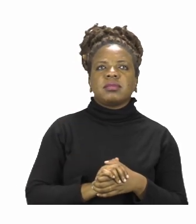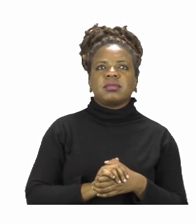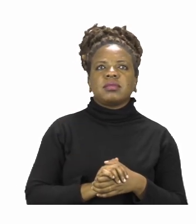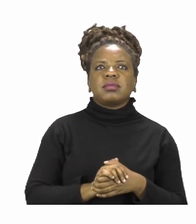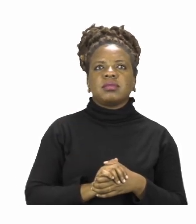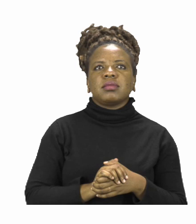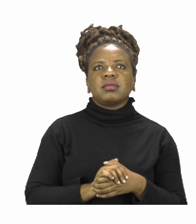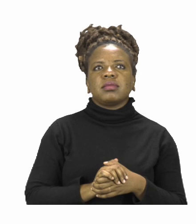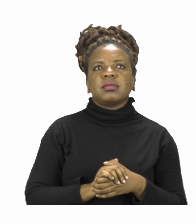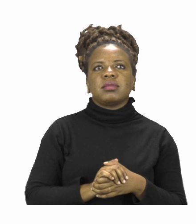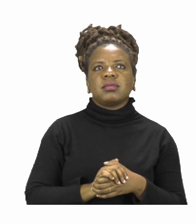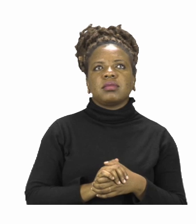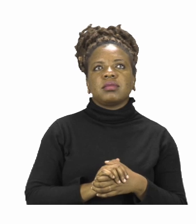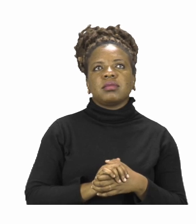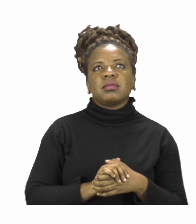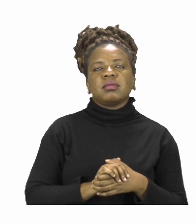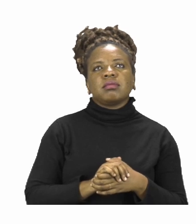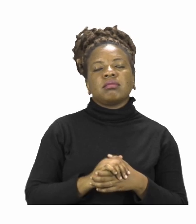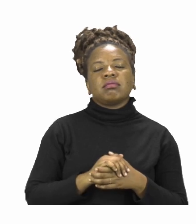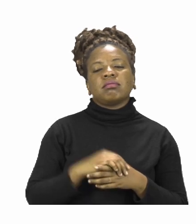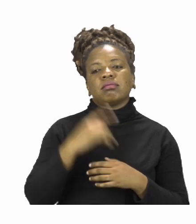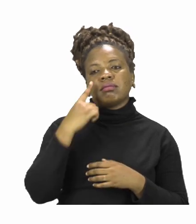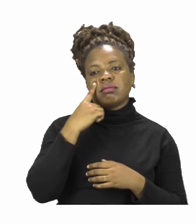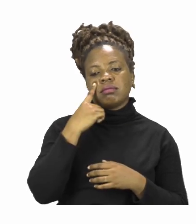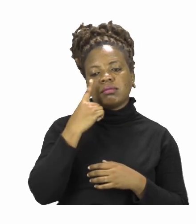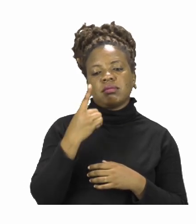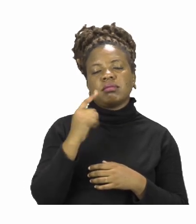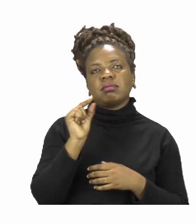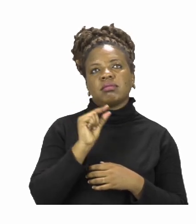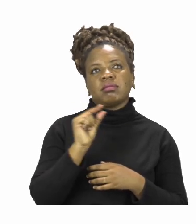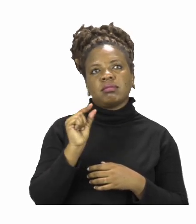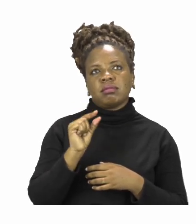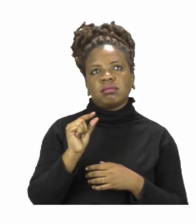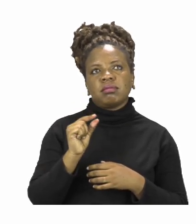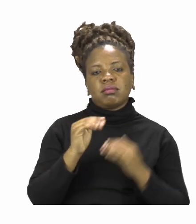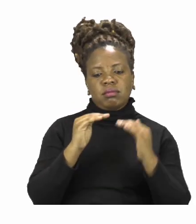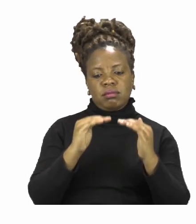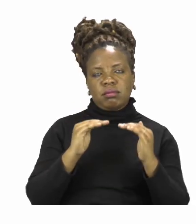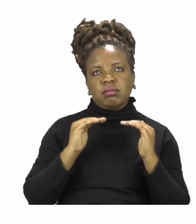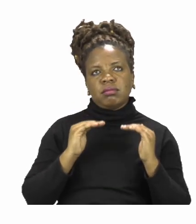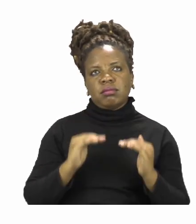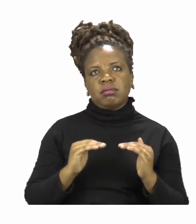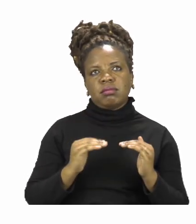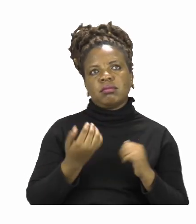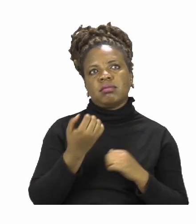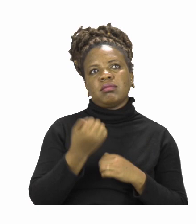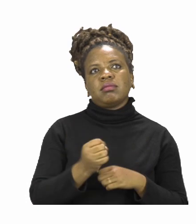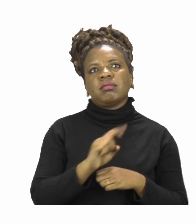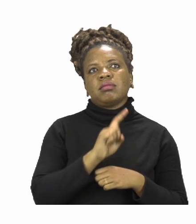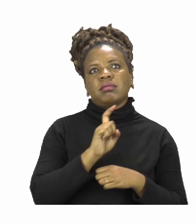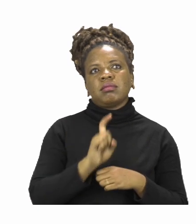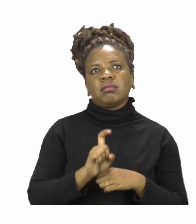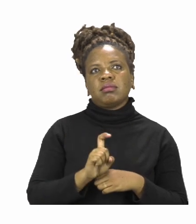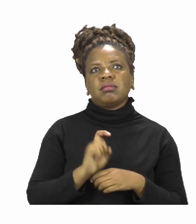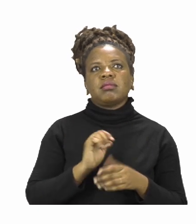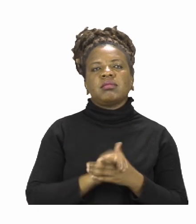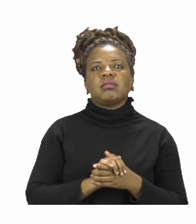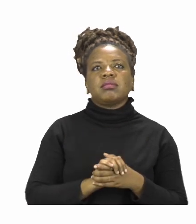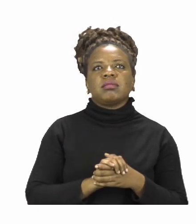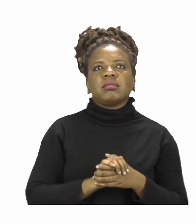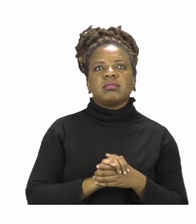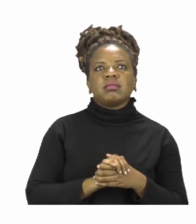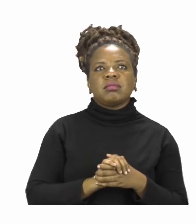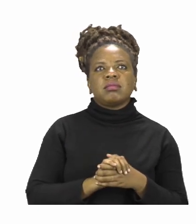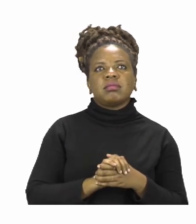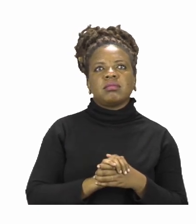Now that we've taken a look at our sight words, let's continue with the questions that we will answer. It says,